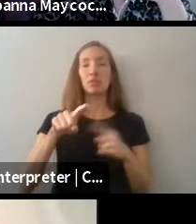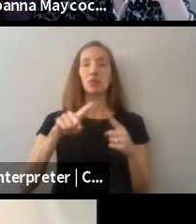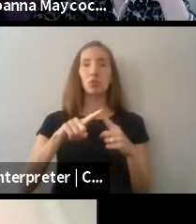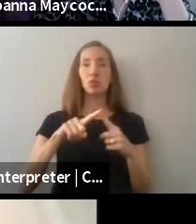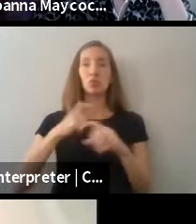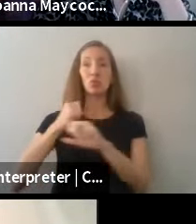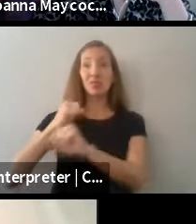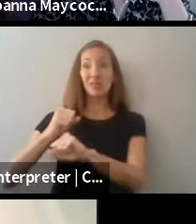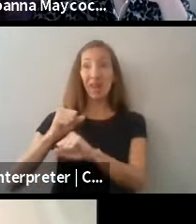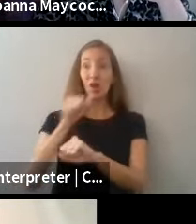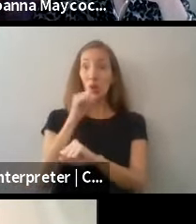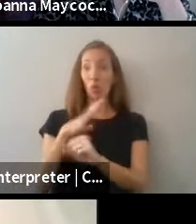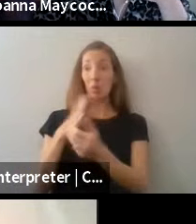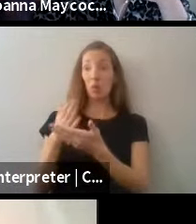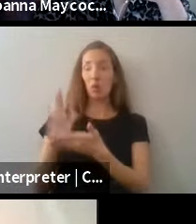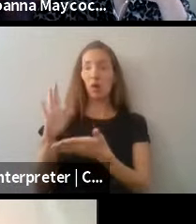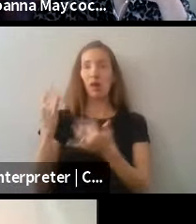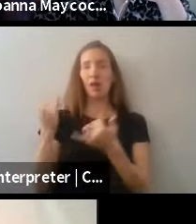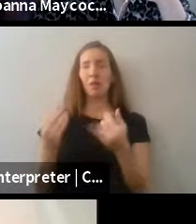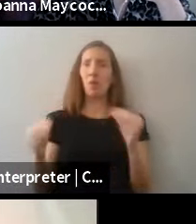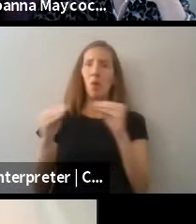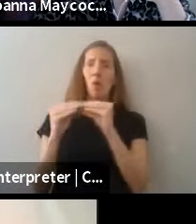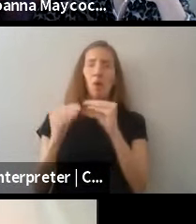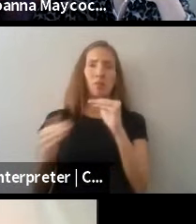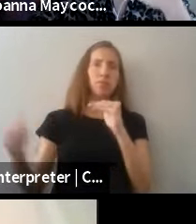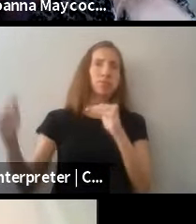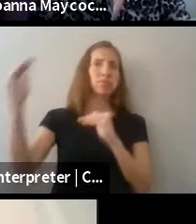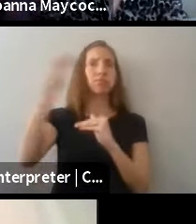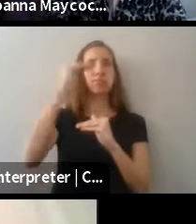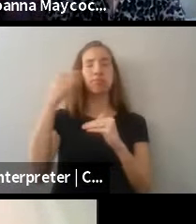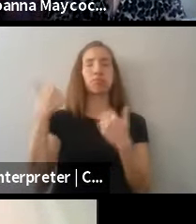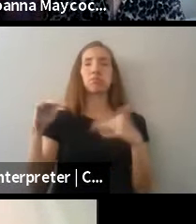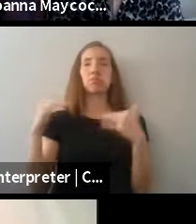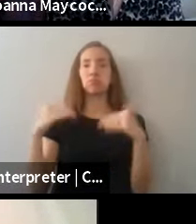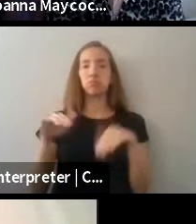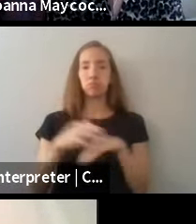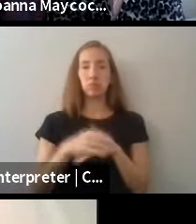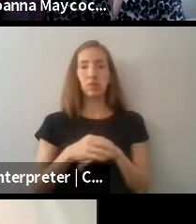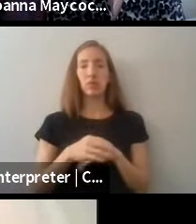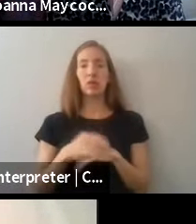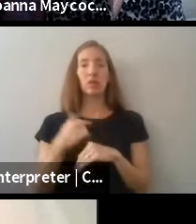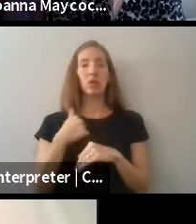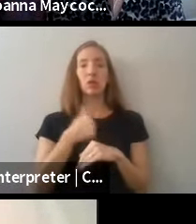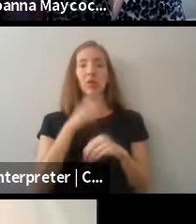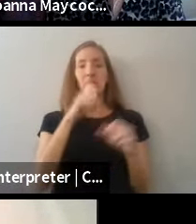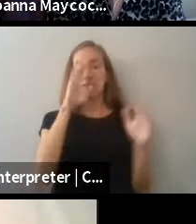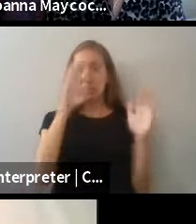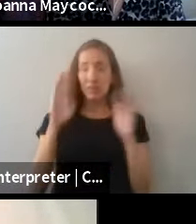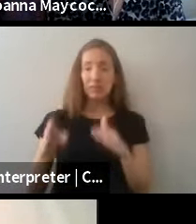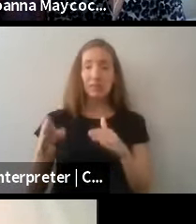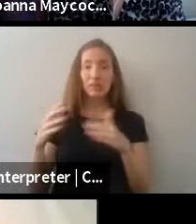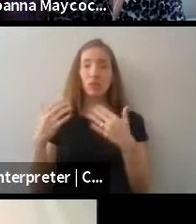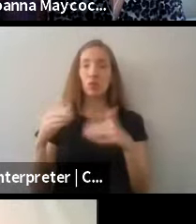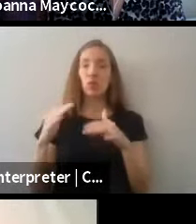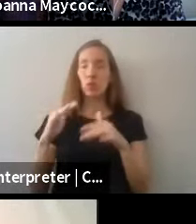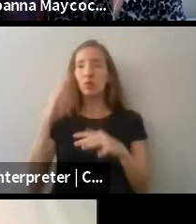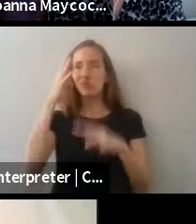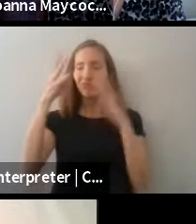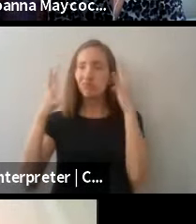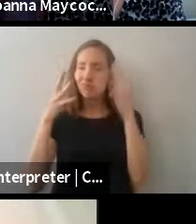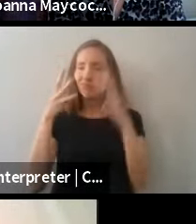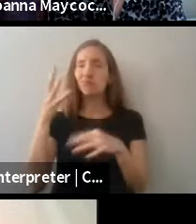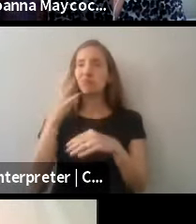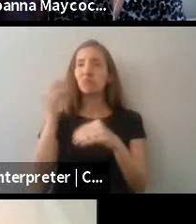has never been so high. And the situation calls for collaboration, for synergies, for creativity, to leverage